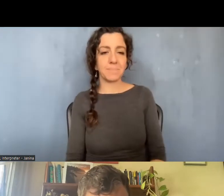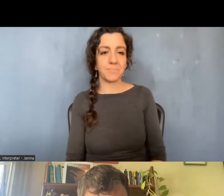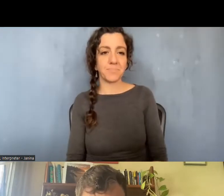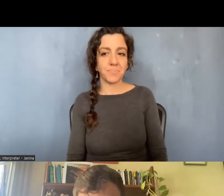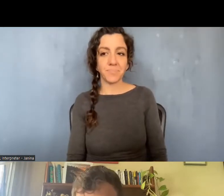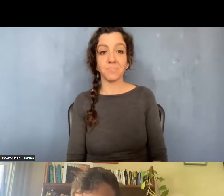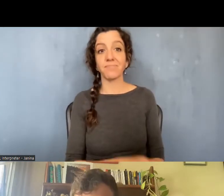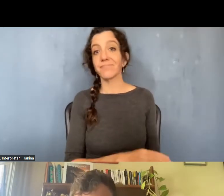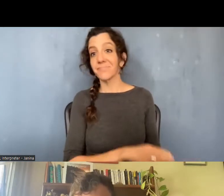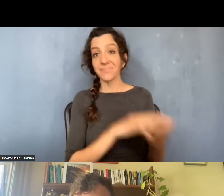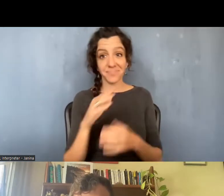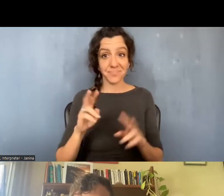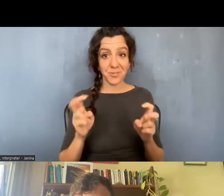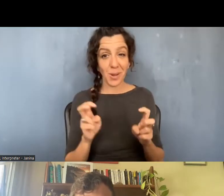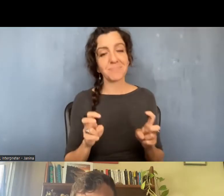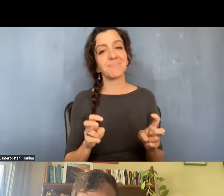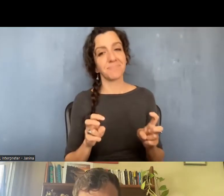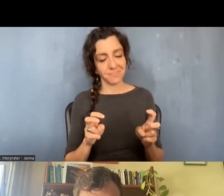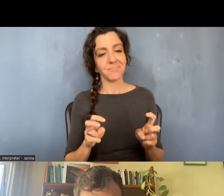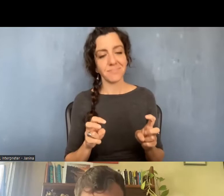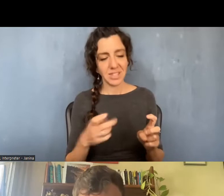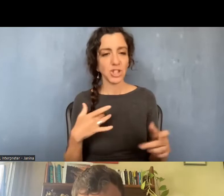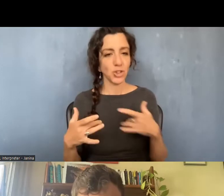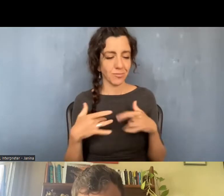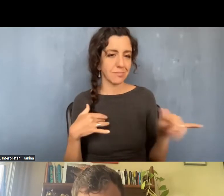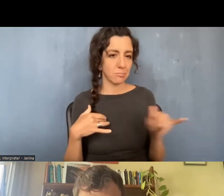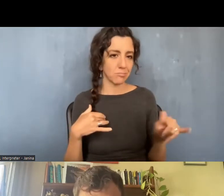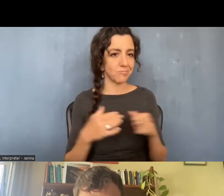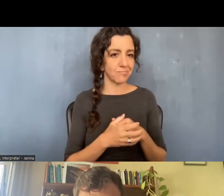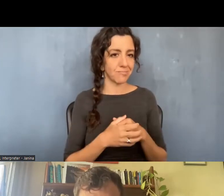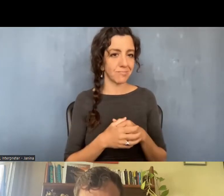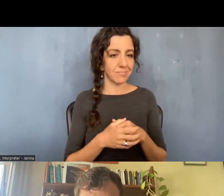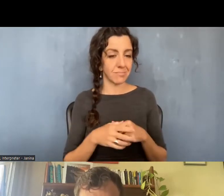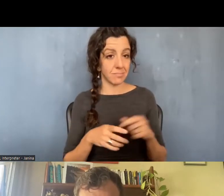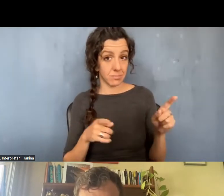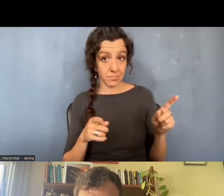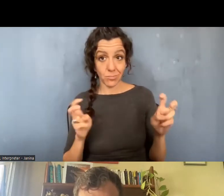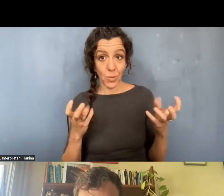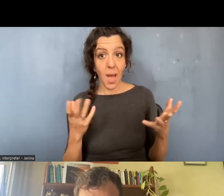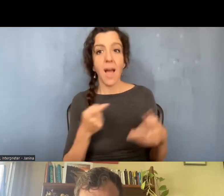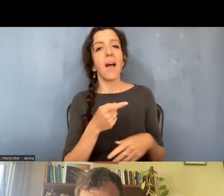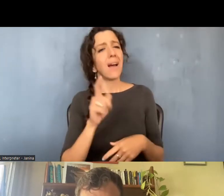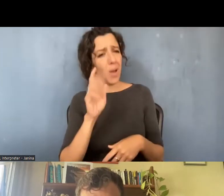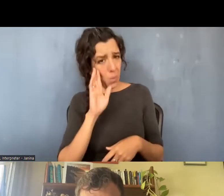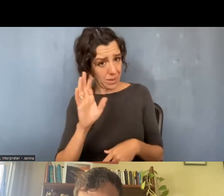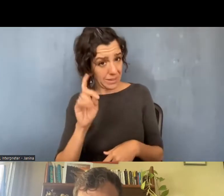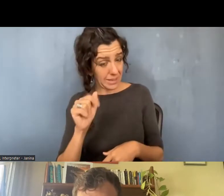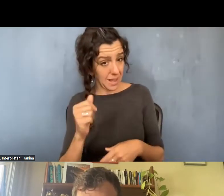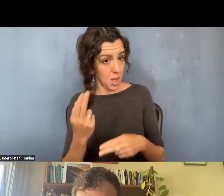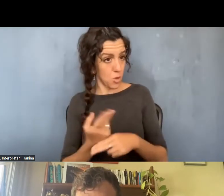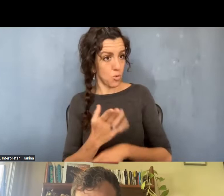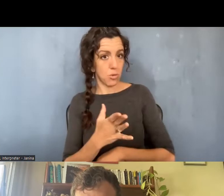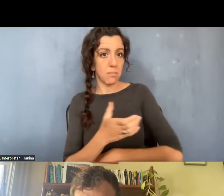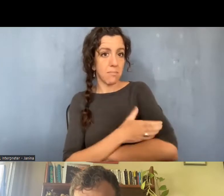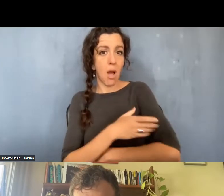This person had similar concerns. They said, quote, "Will CDA use its power to ensure the local